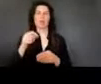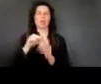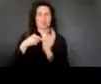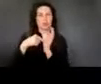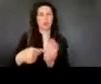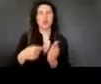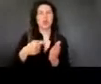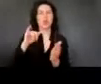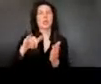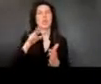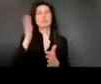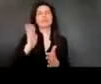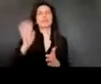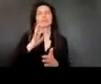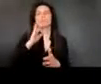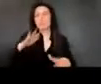Thank you all.